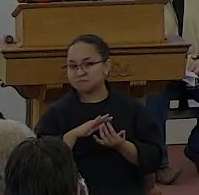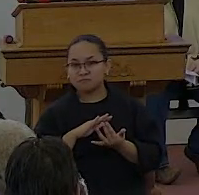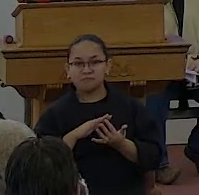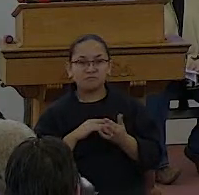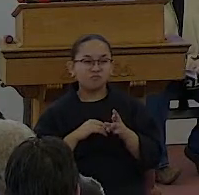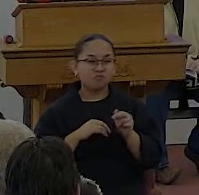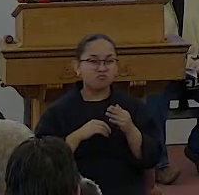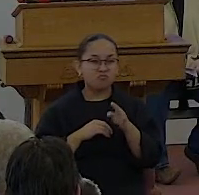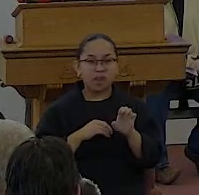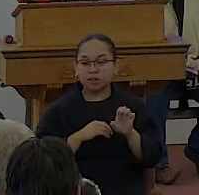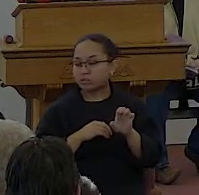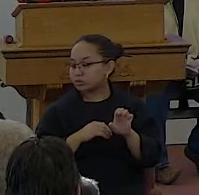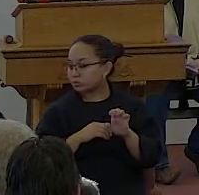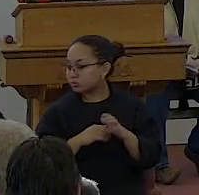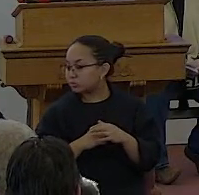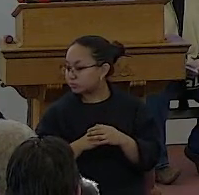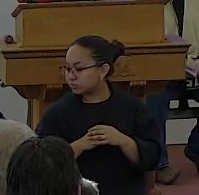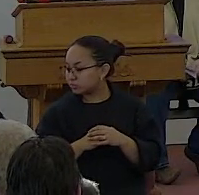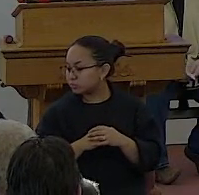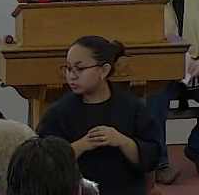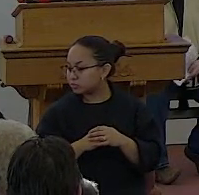rage,